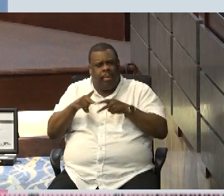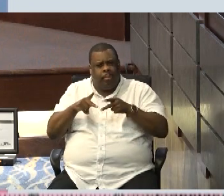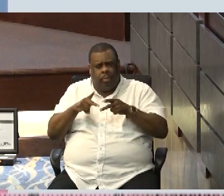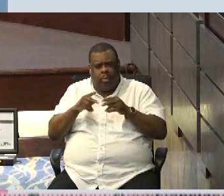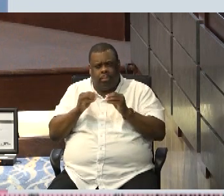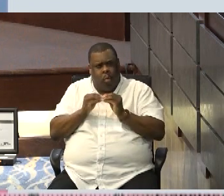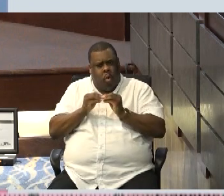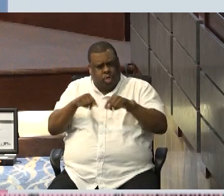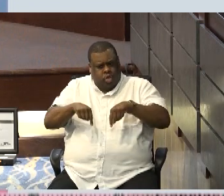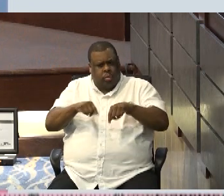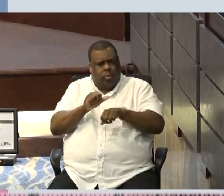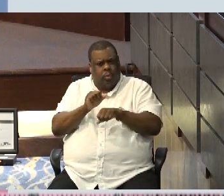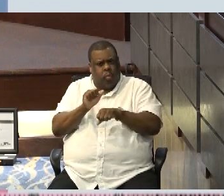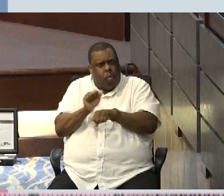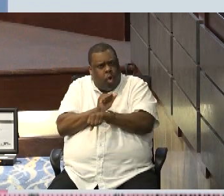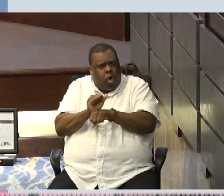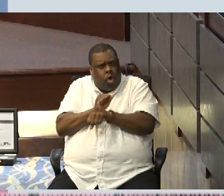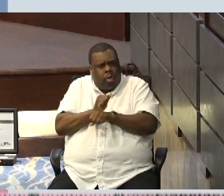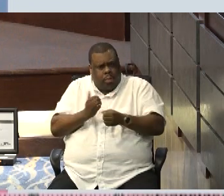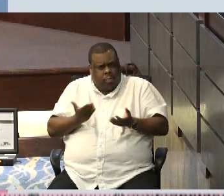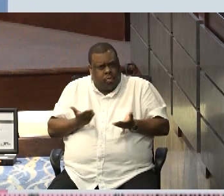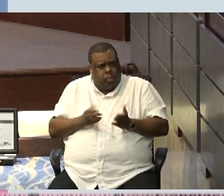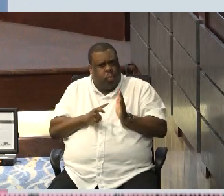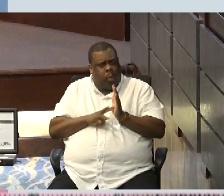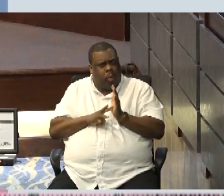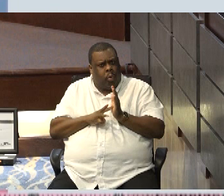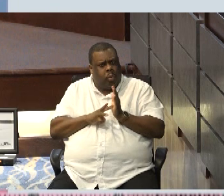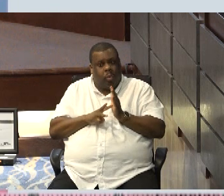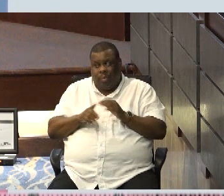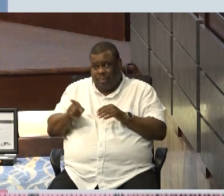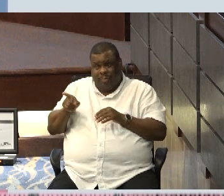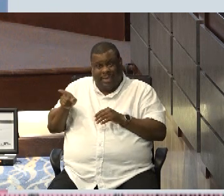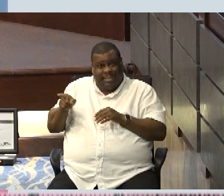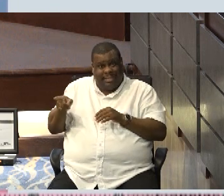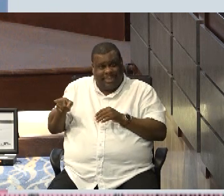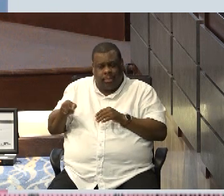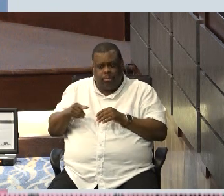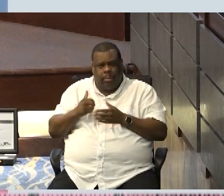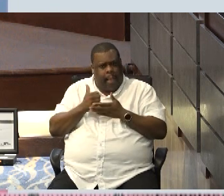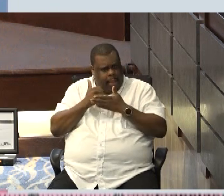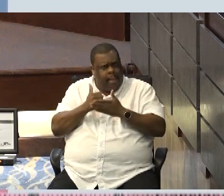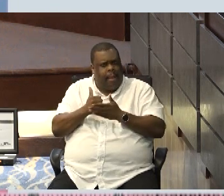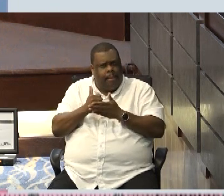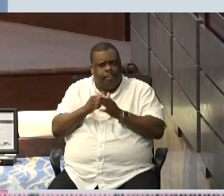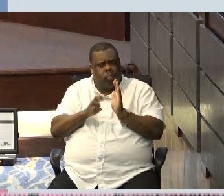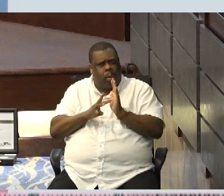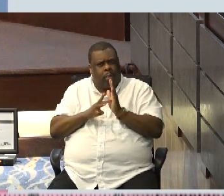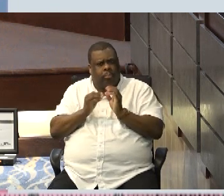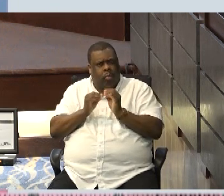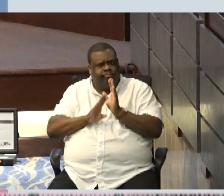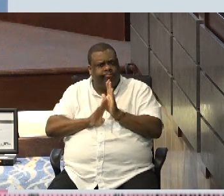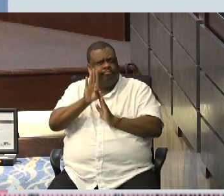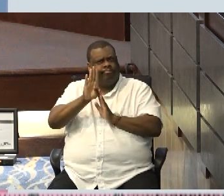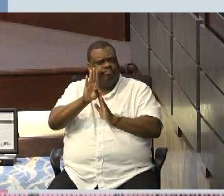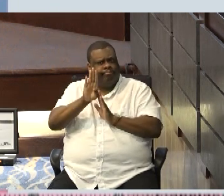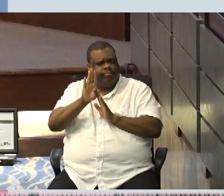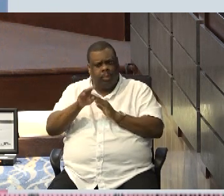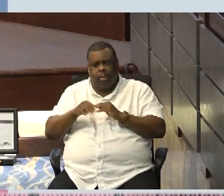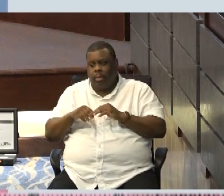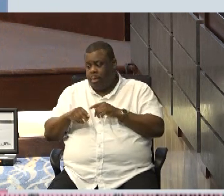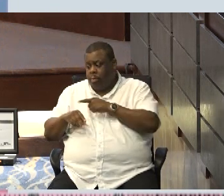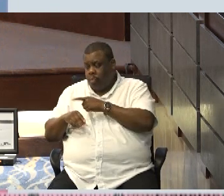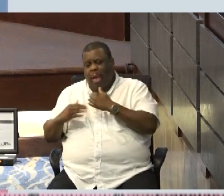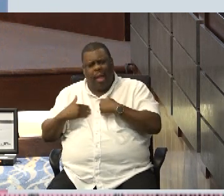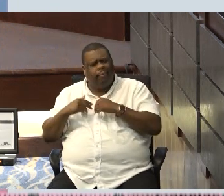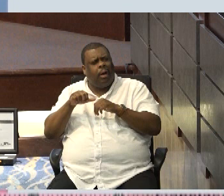drive the business hour activity. Those are moves that a municipality with a large workforce can choose to do. But there are certain ideas that